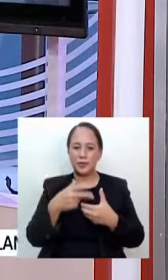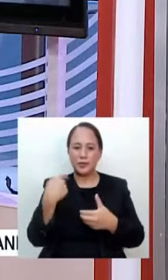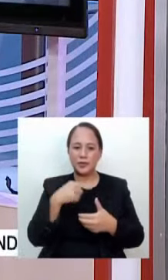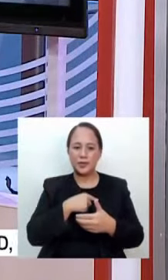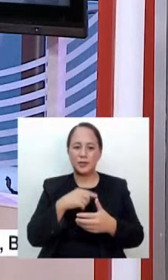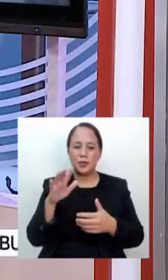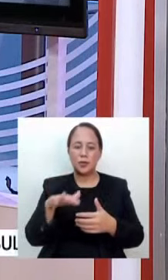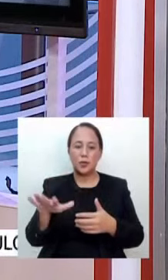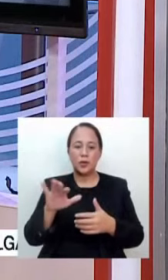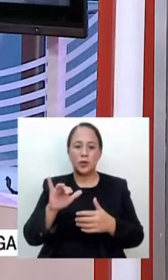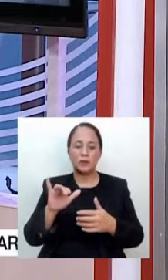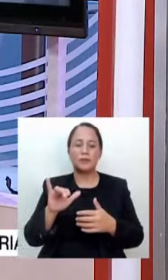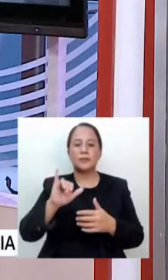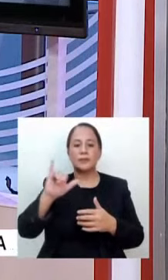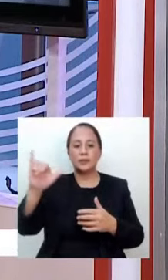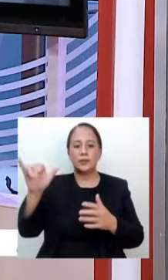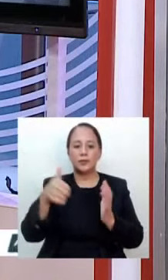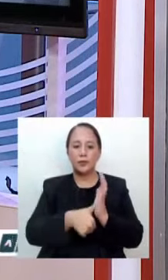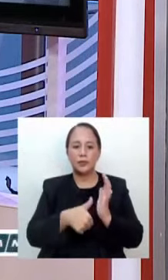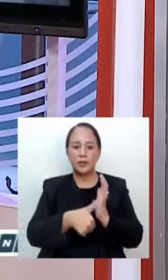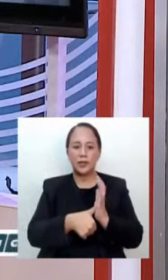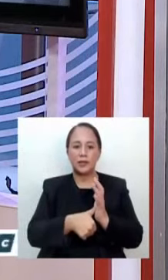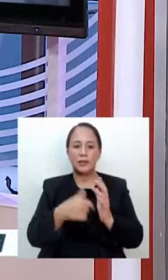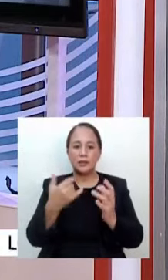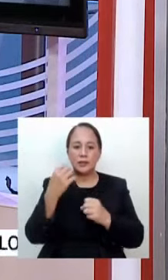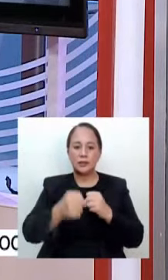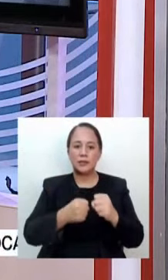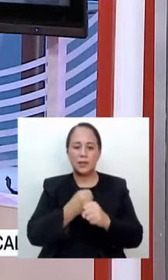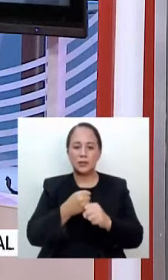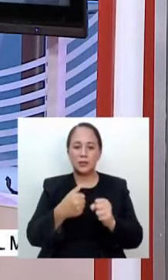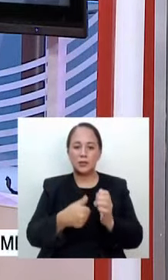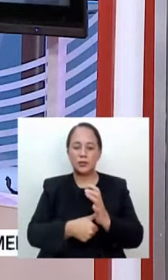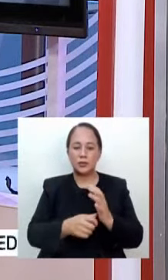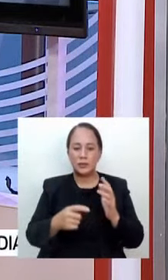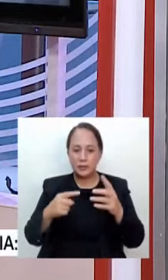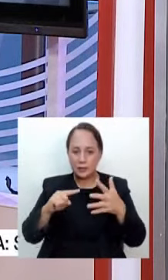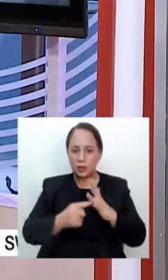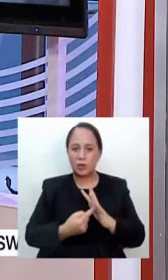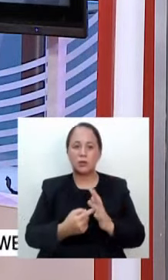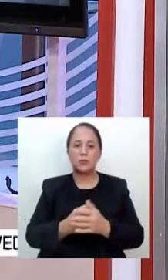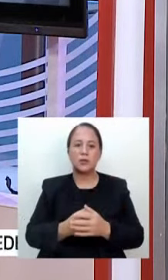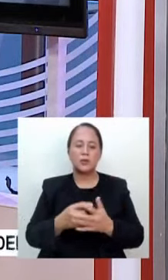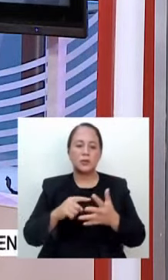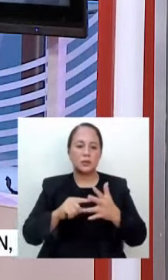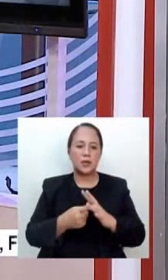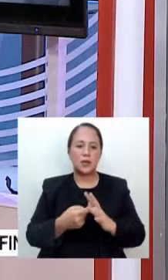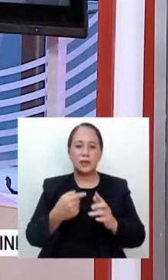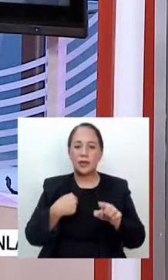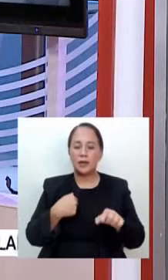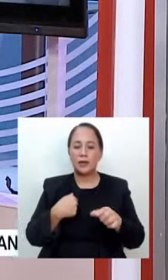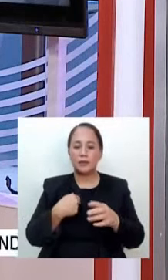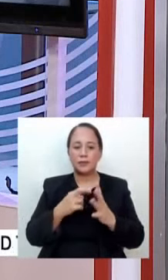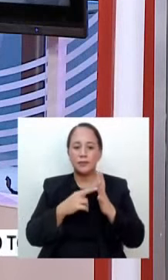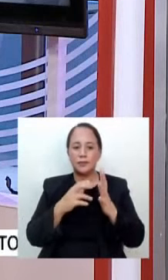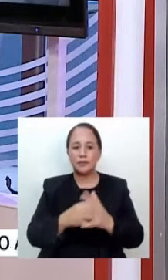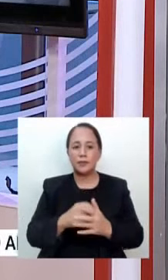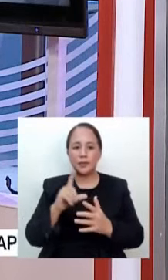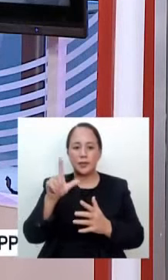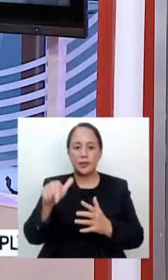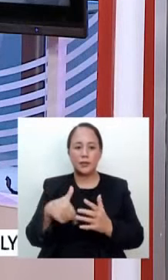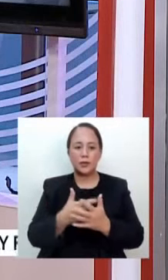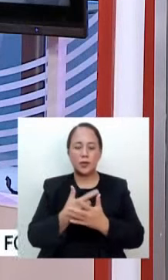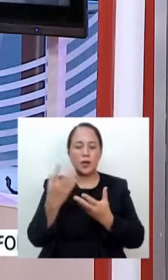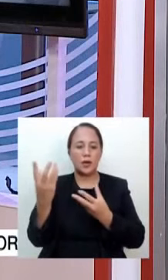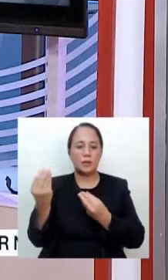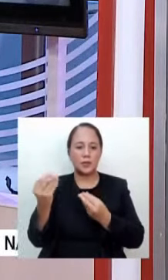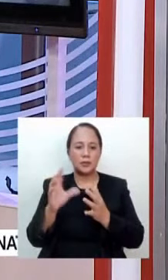The local absentee voting for this year's election kicks off. We'll have our correspondent RG Cruz later with an update from the Comelec's